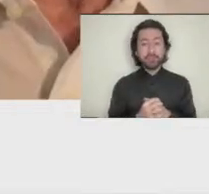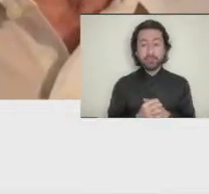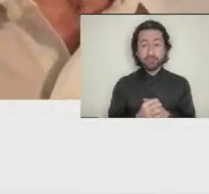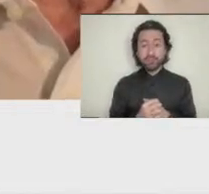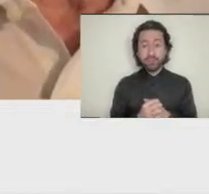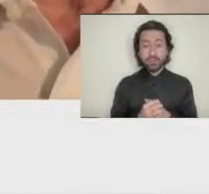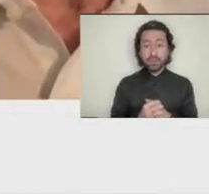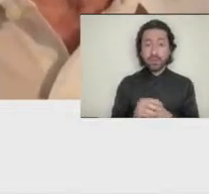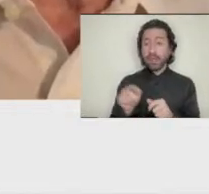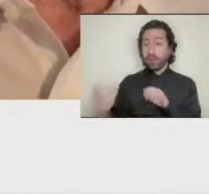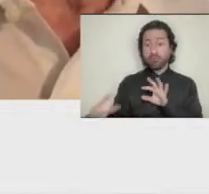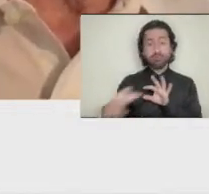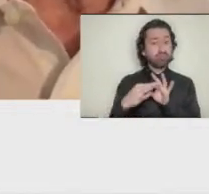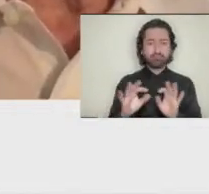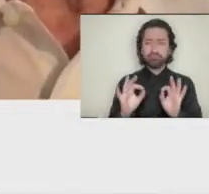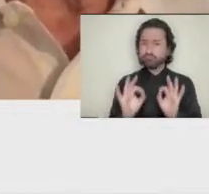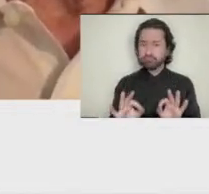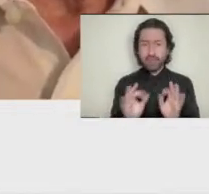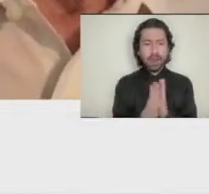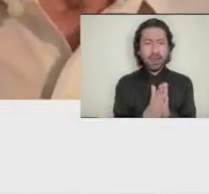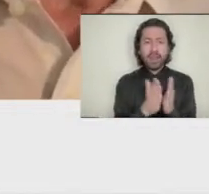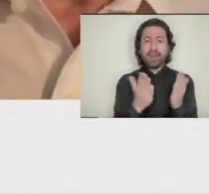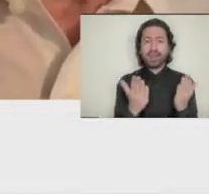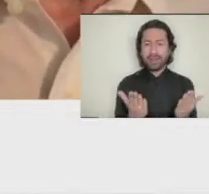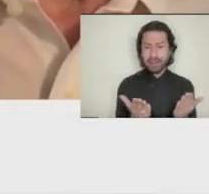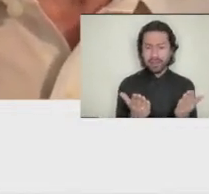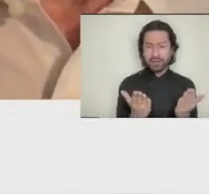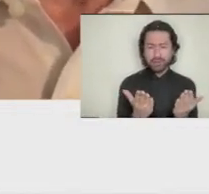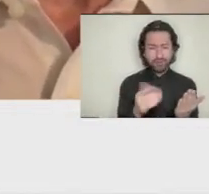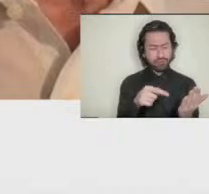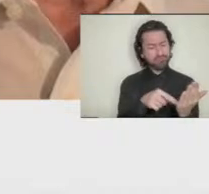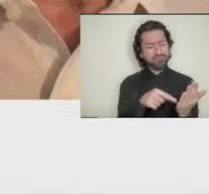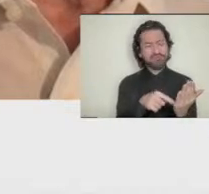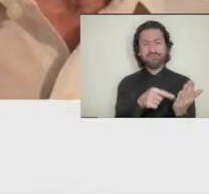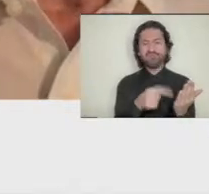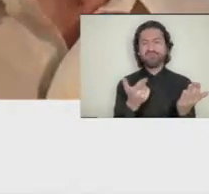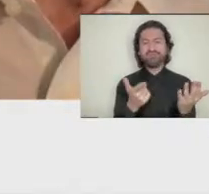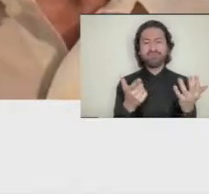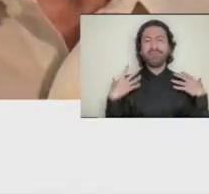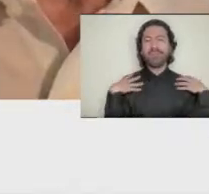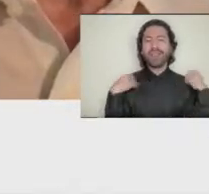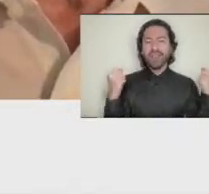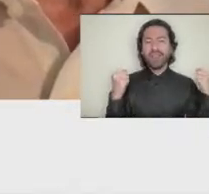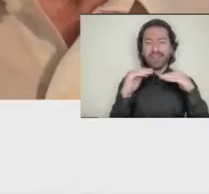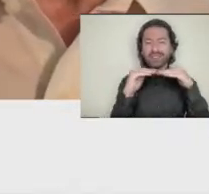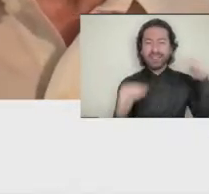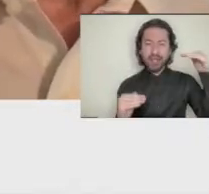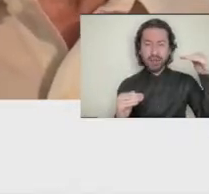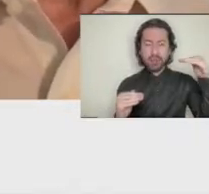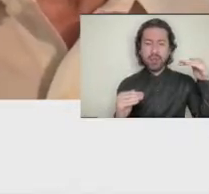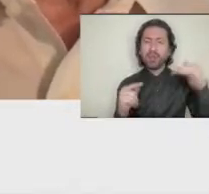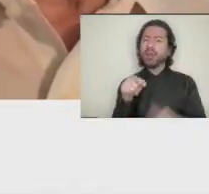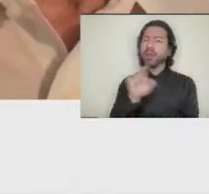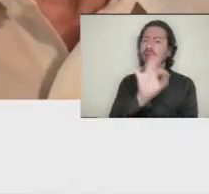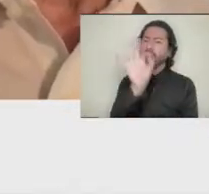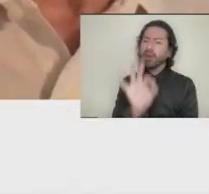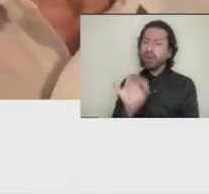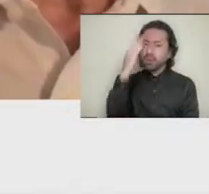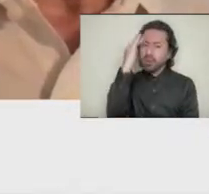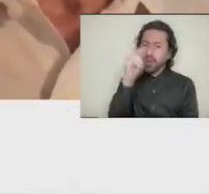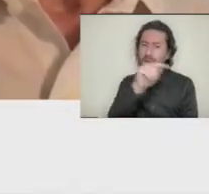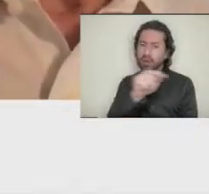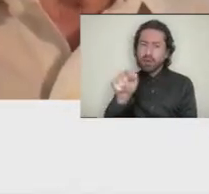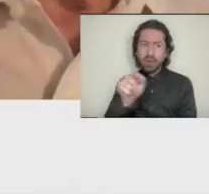to the condition that made them sick. When people talk about health, mostly they talk about health